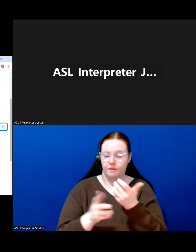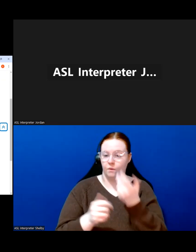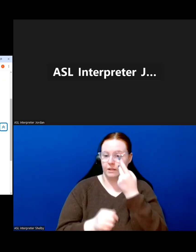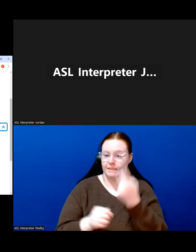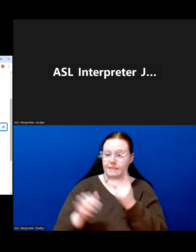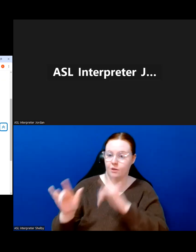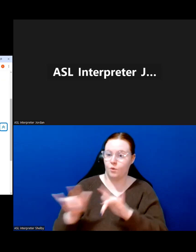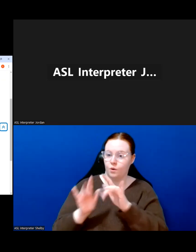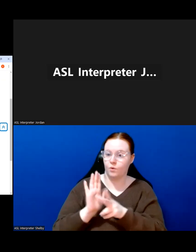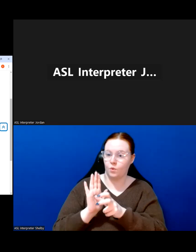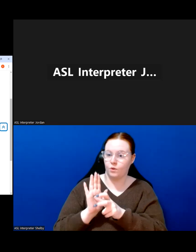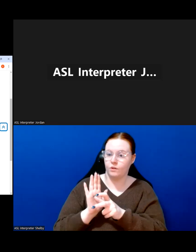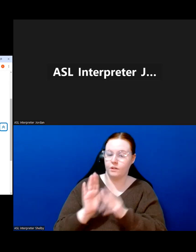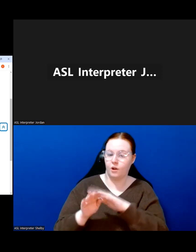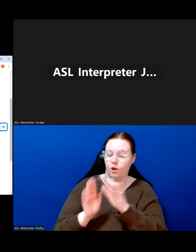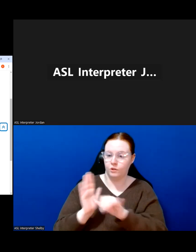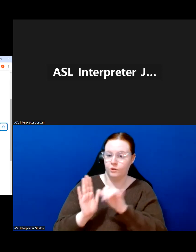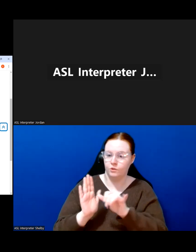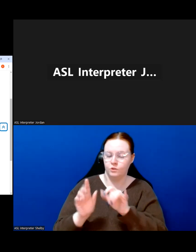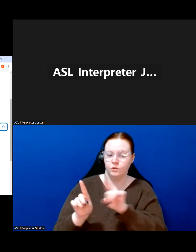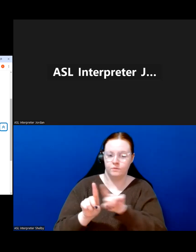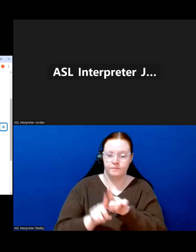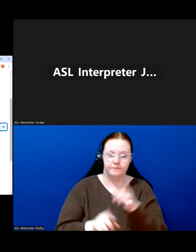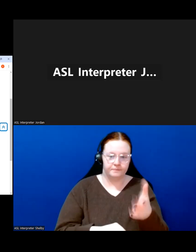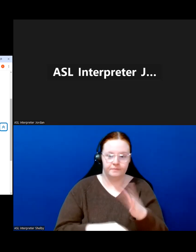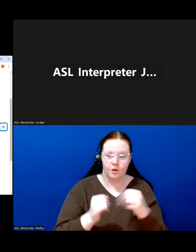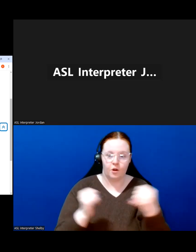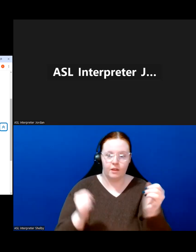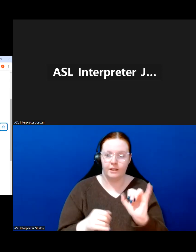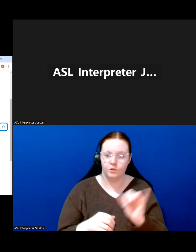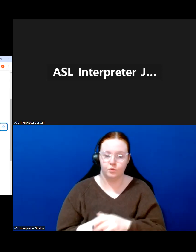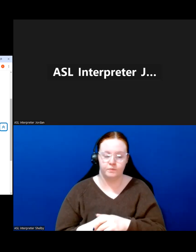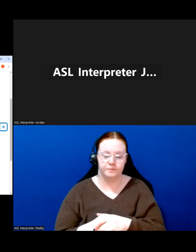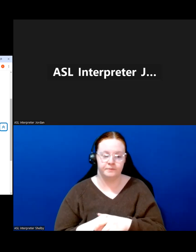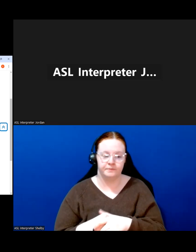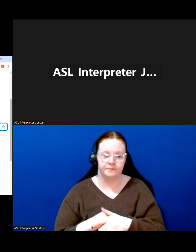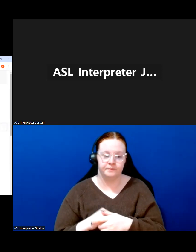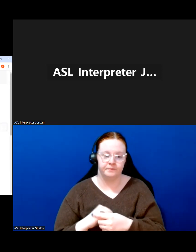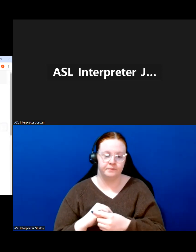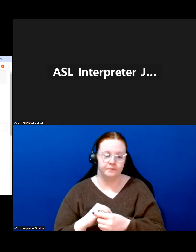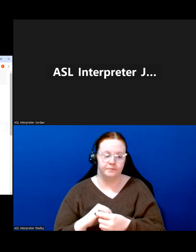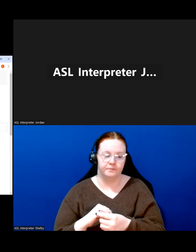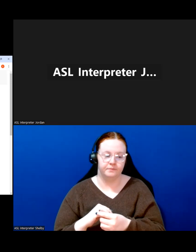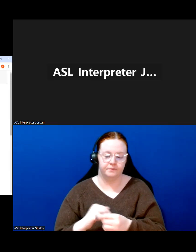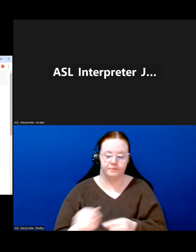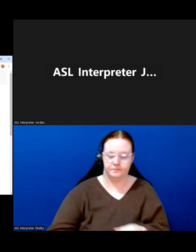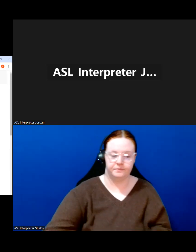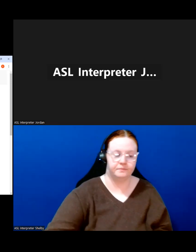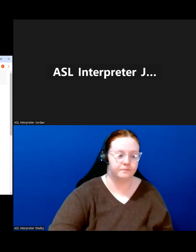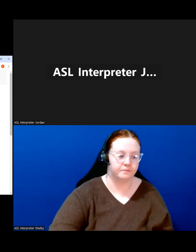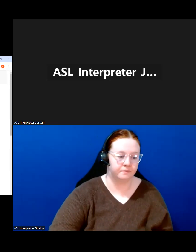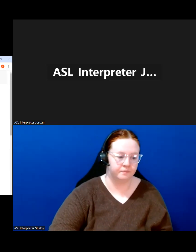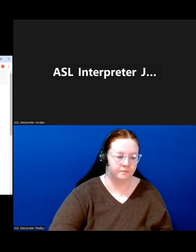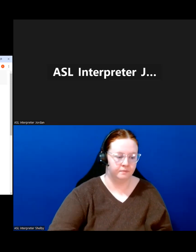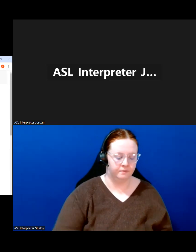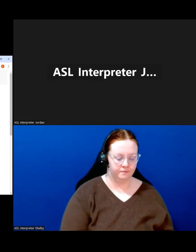recorded sessions that are on YouTube, they're also being posted right here on this site as well. Yeah. So we've got everything covered.